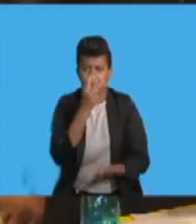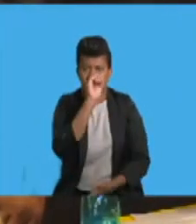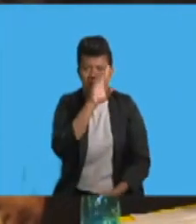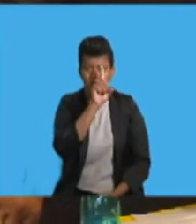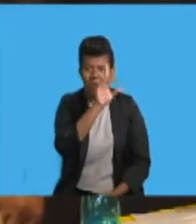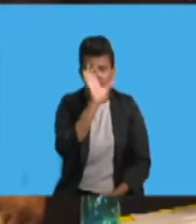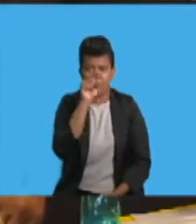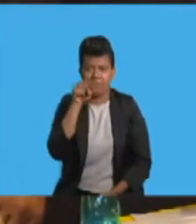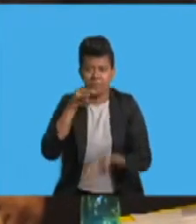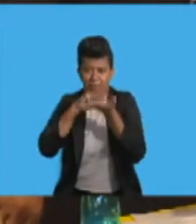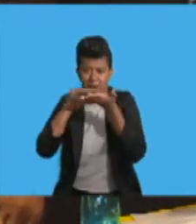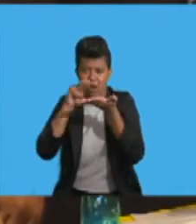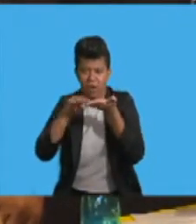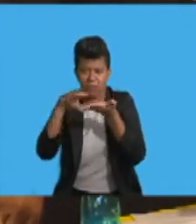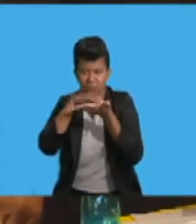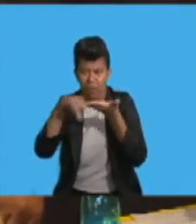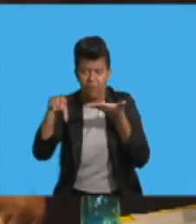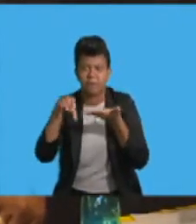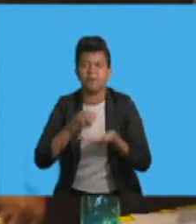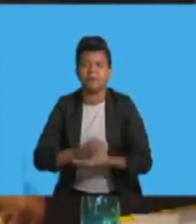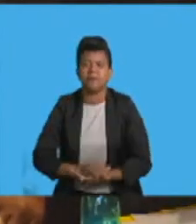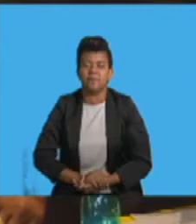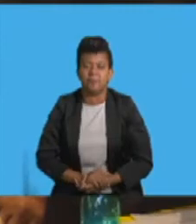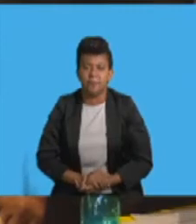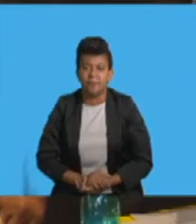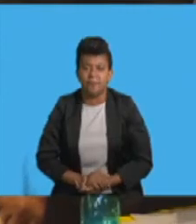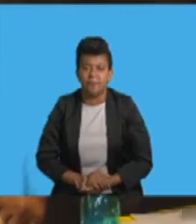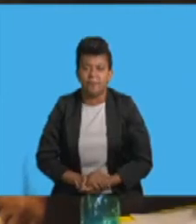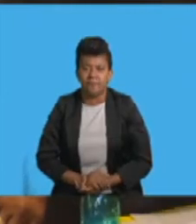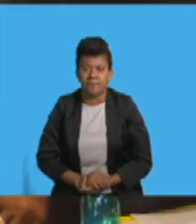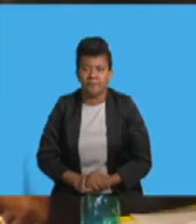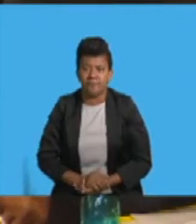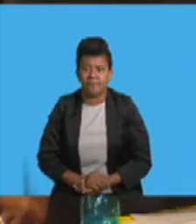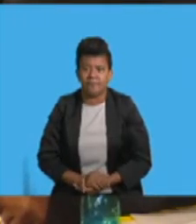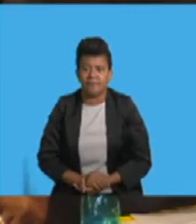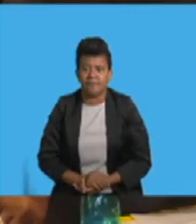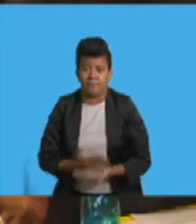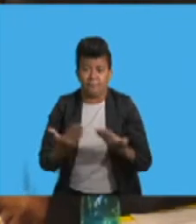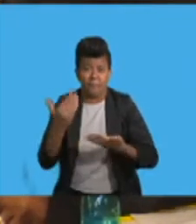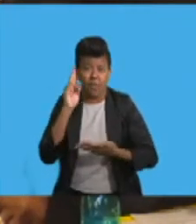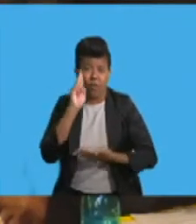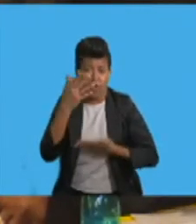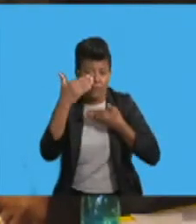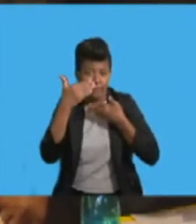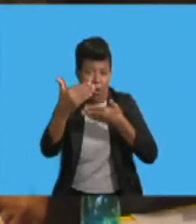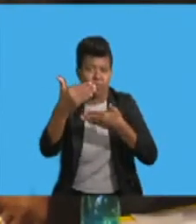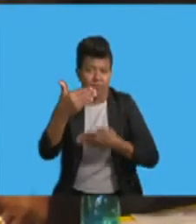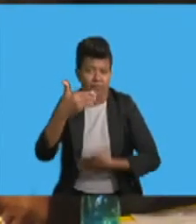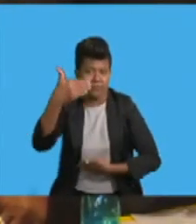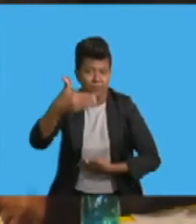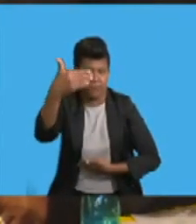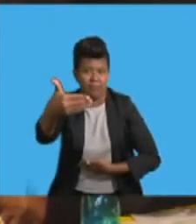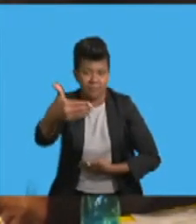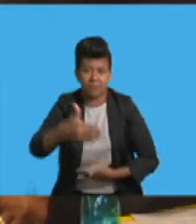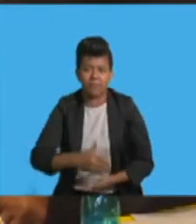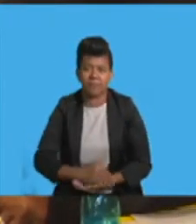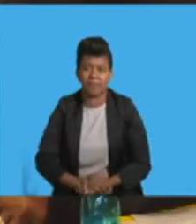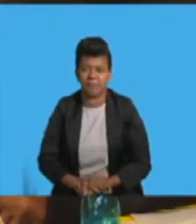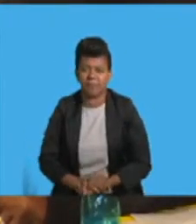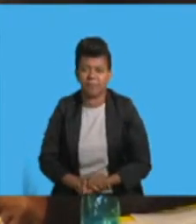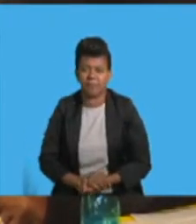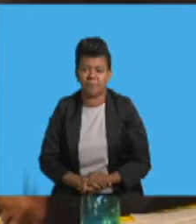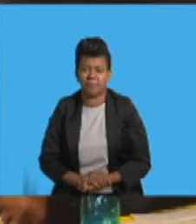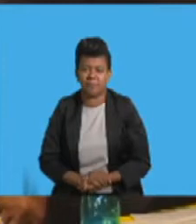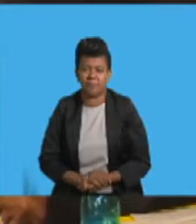year. So, like I said, Honorable Speaker, I look forward to the day where this will be a thing of the